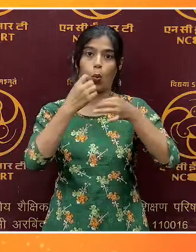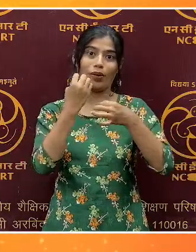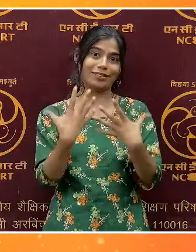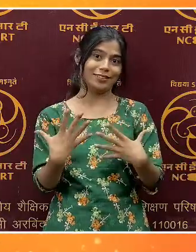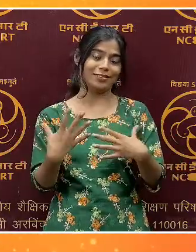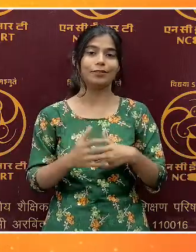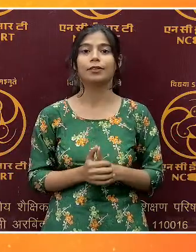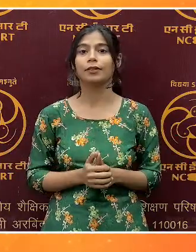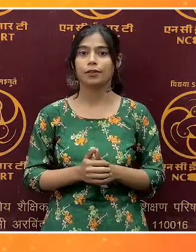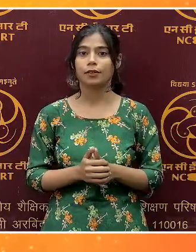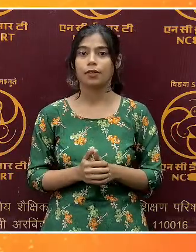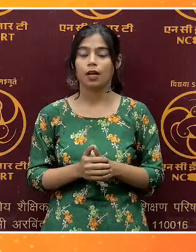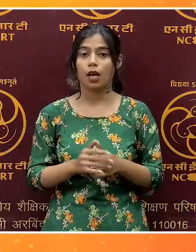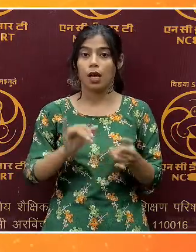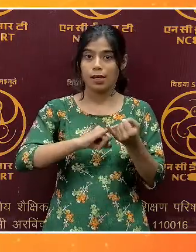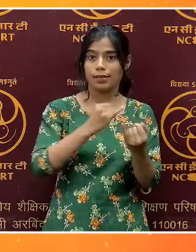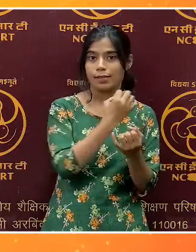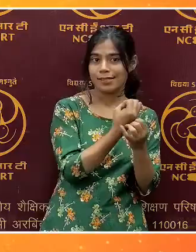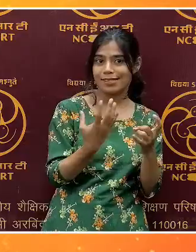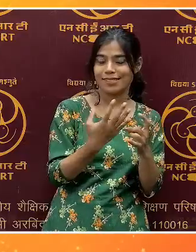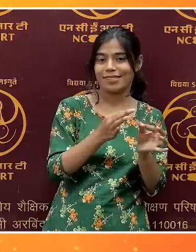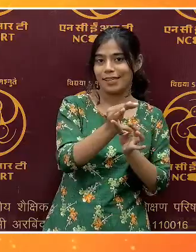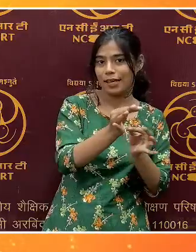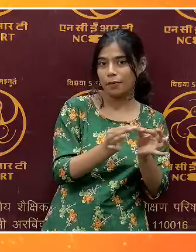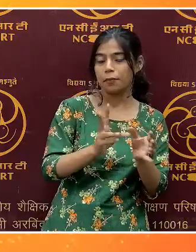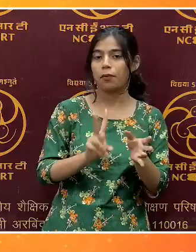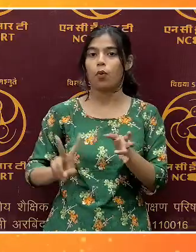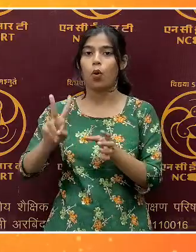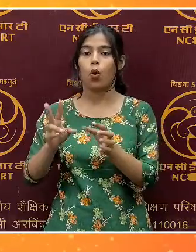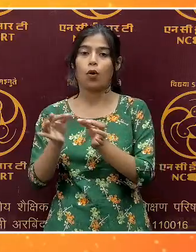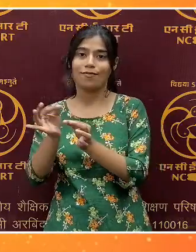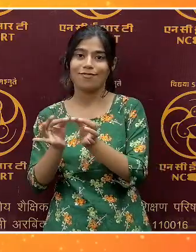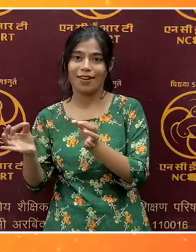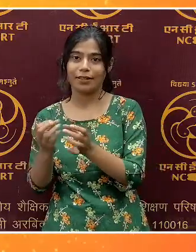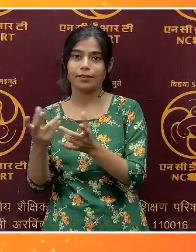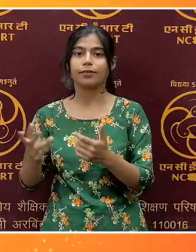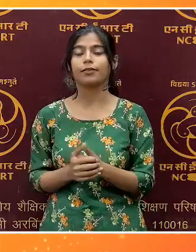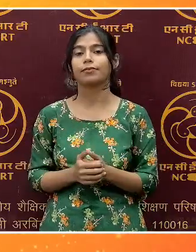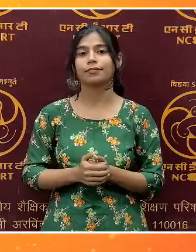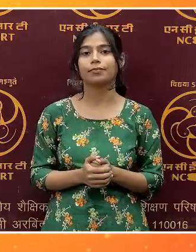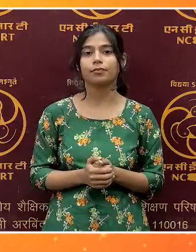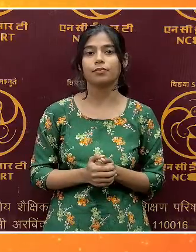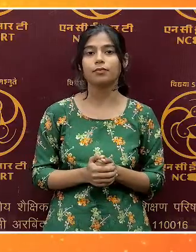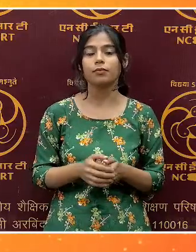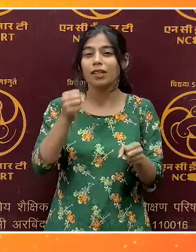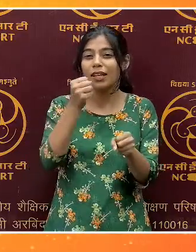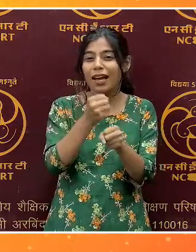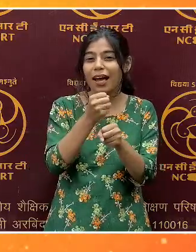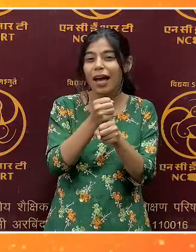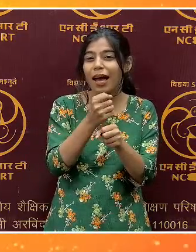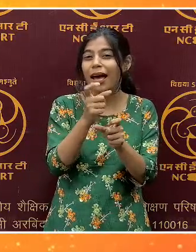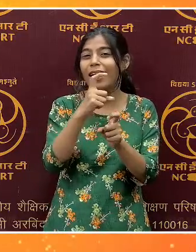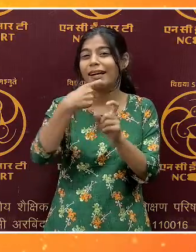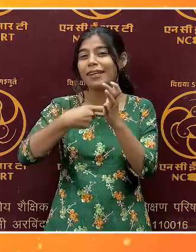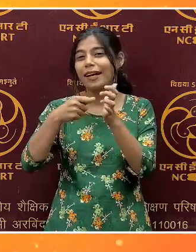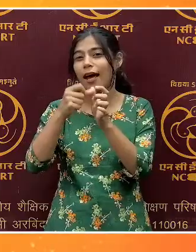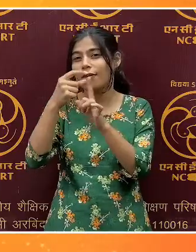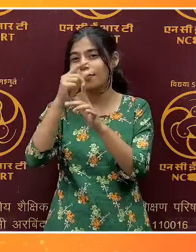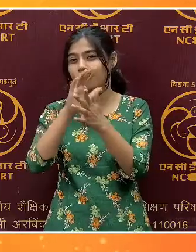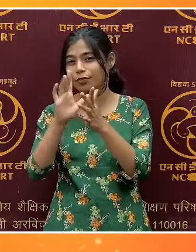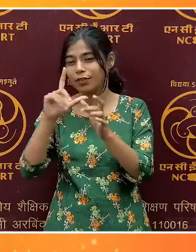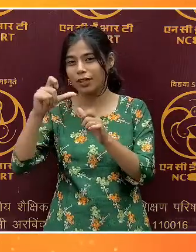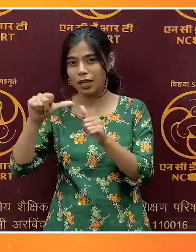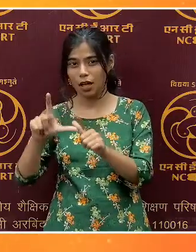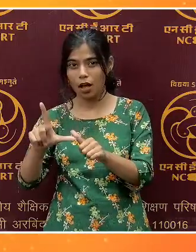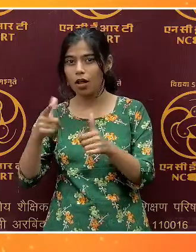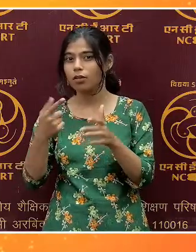and vectors. That this is classification of the physical quantities. Graphical representation of vectors.